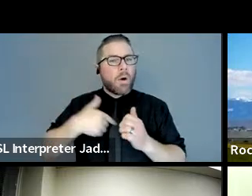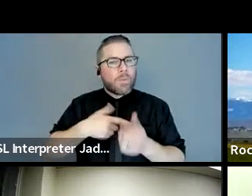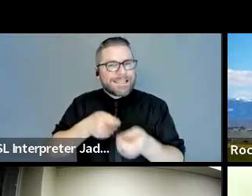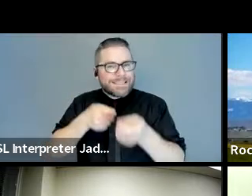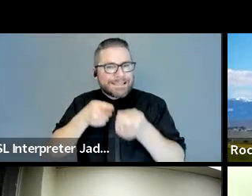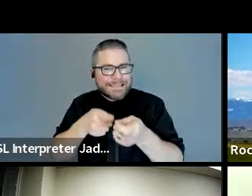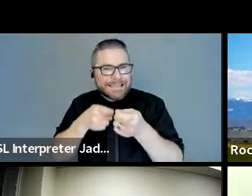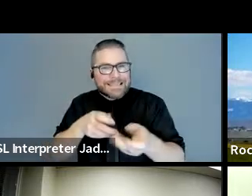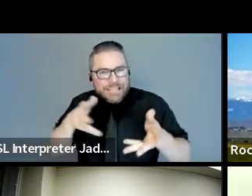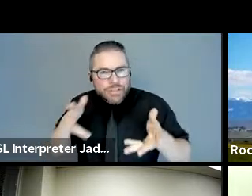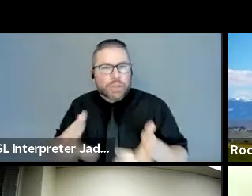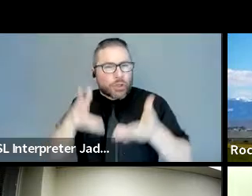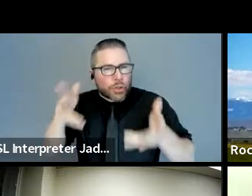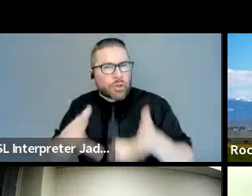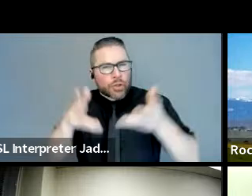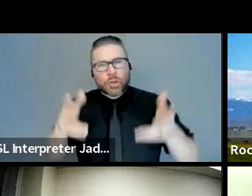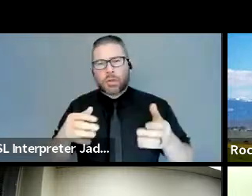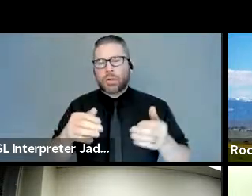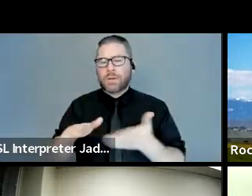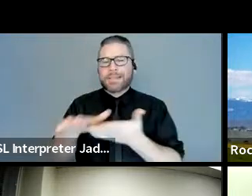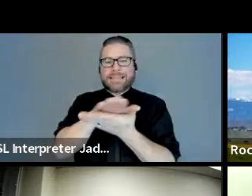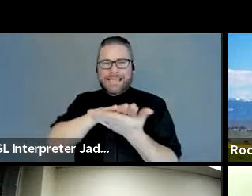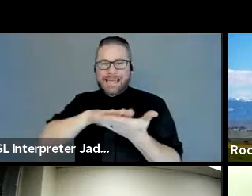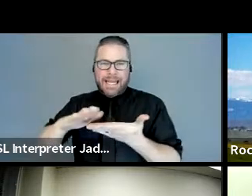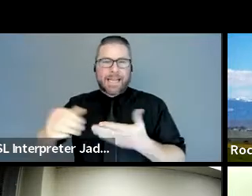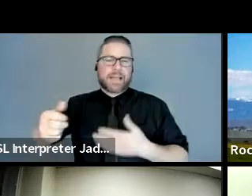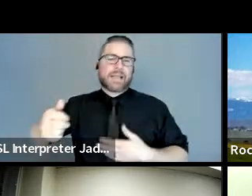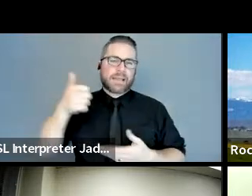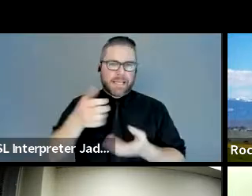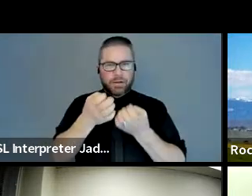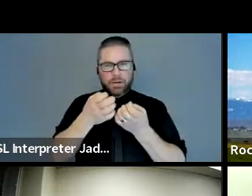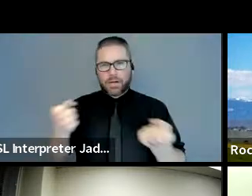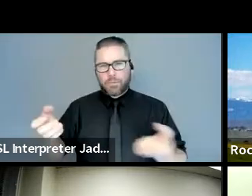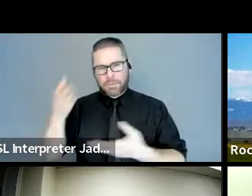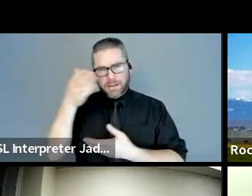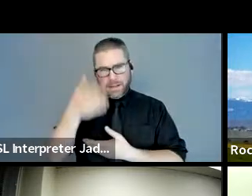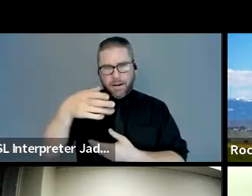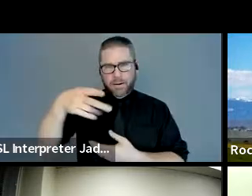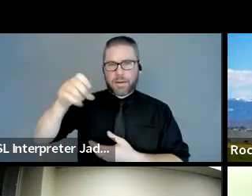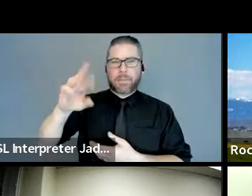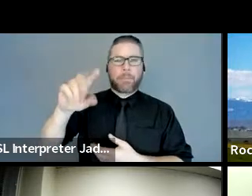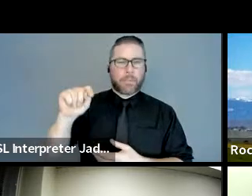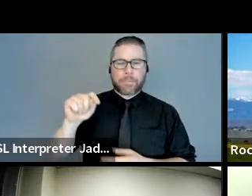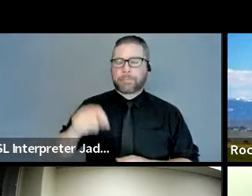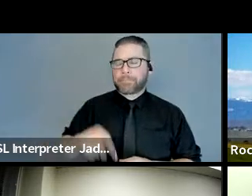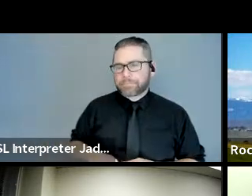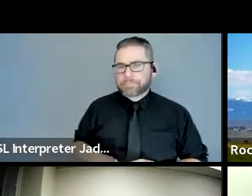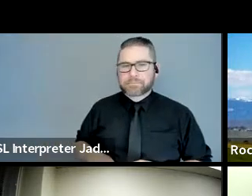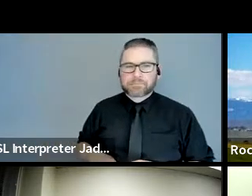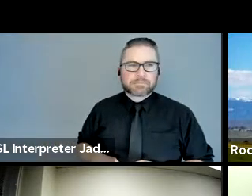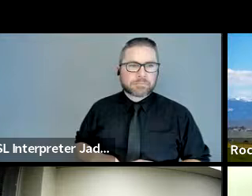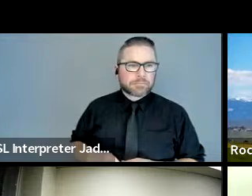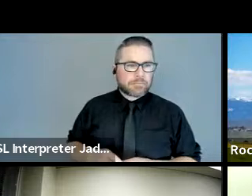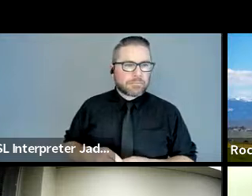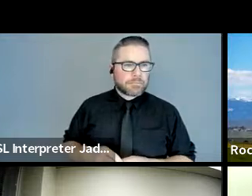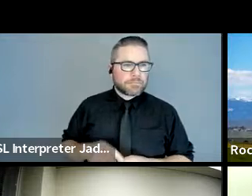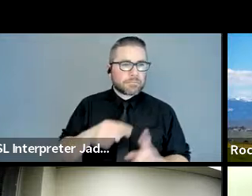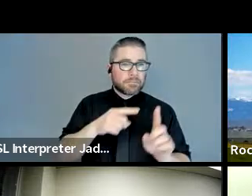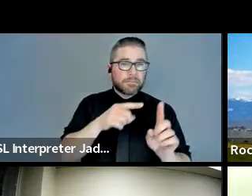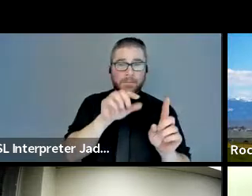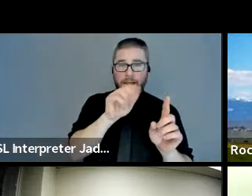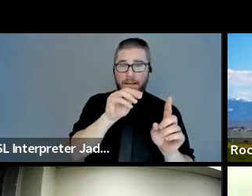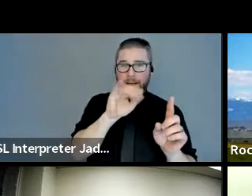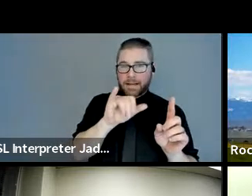Thank you so much, Jeff. And it sounds like You have raised a lot of excitement in the group.